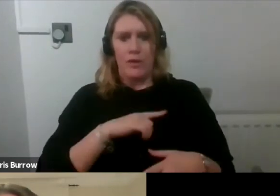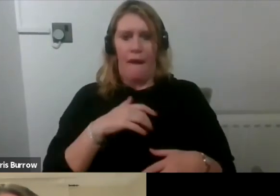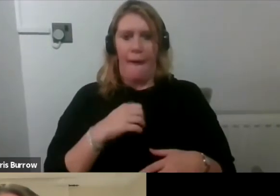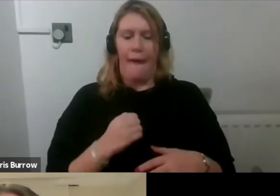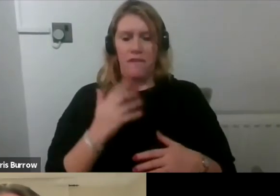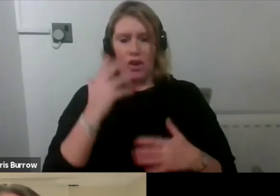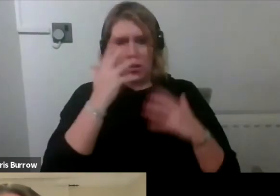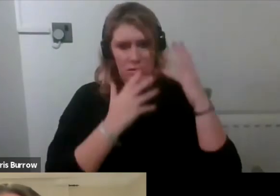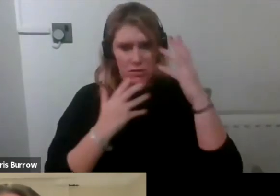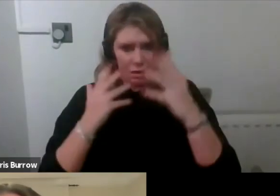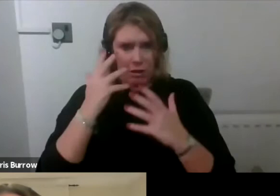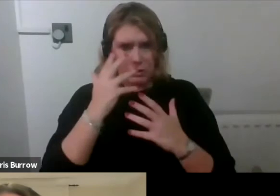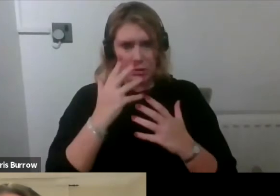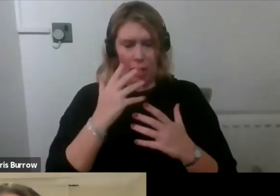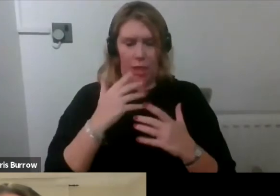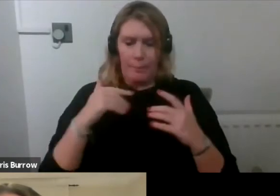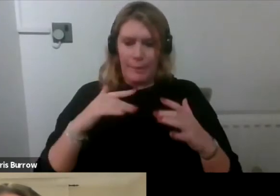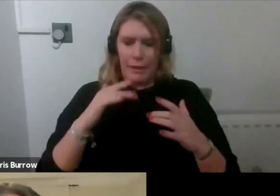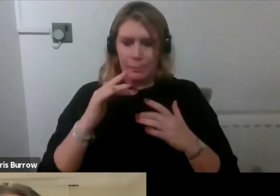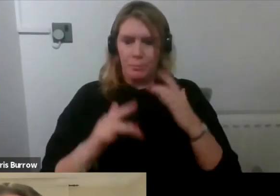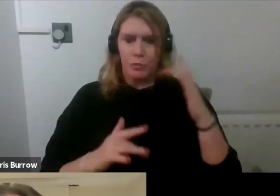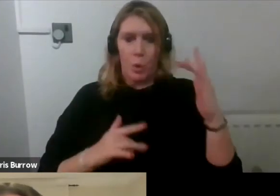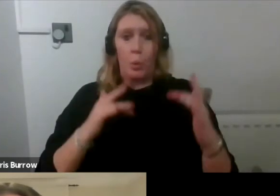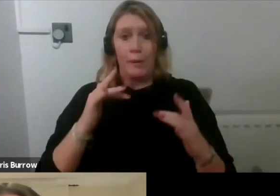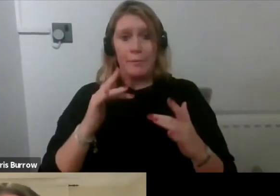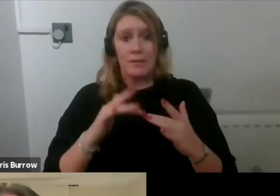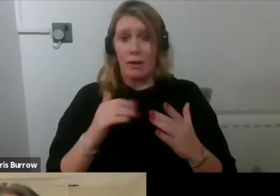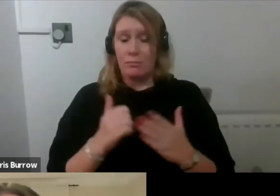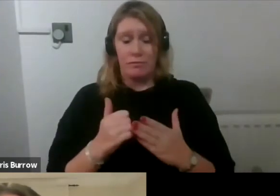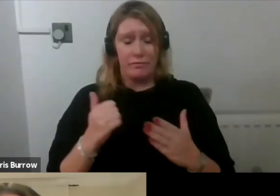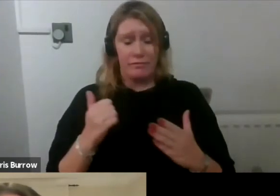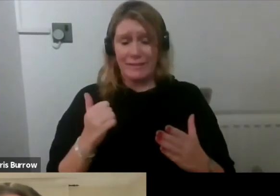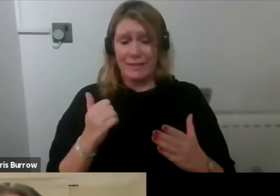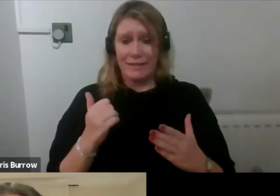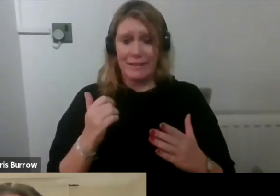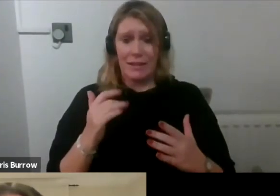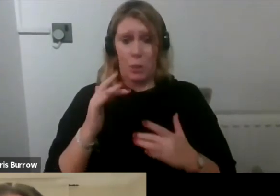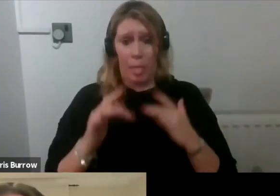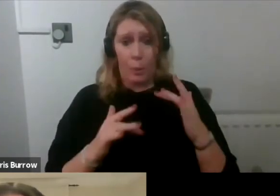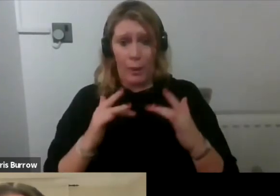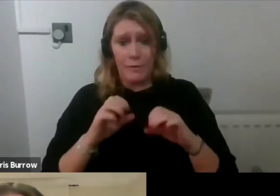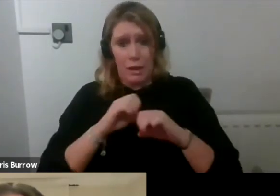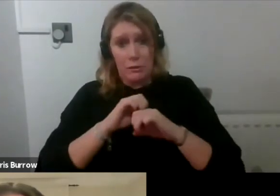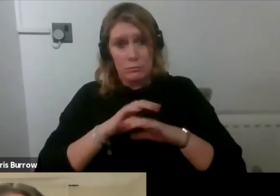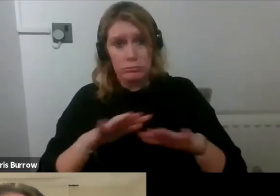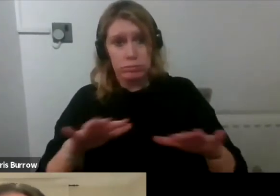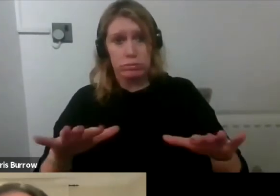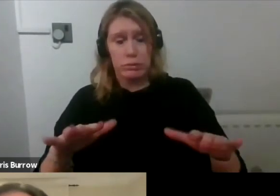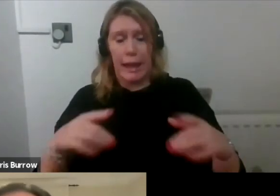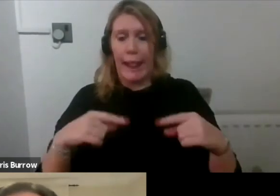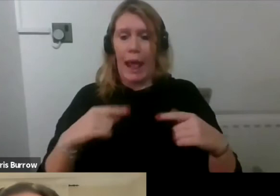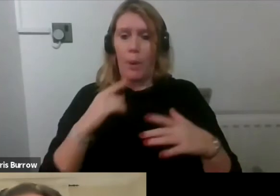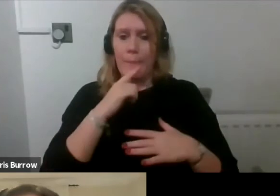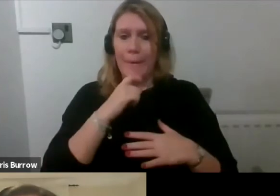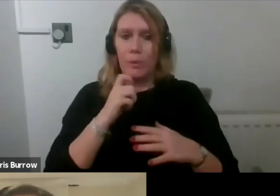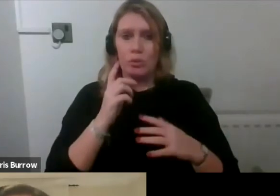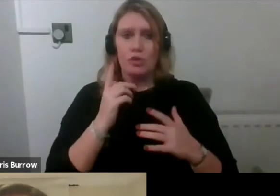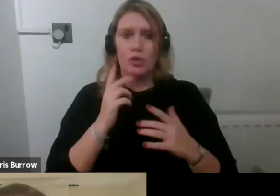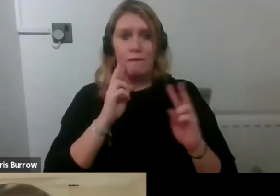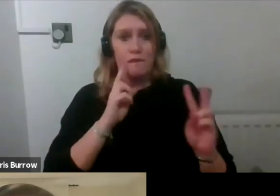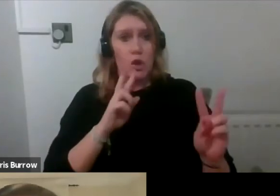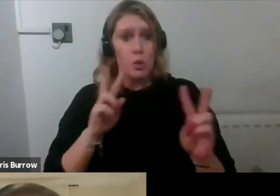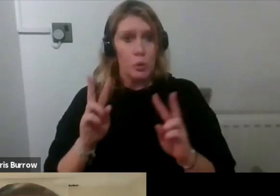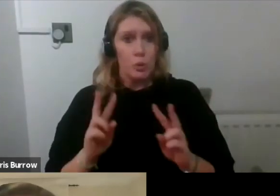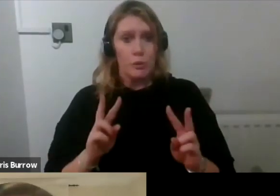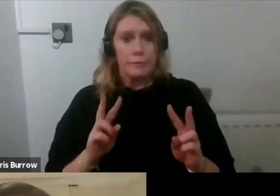that we've done this website, and it's been great doing it and getting it to work out more widely, and allowing people to see it. But then you have an issue, I